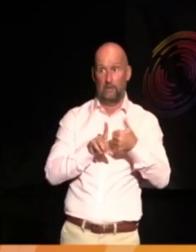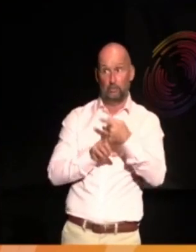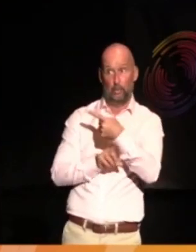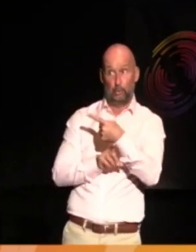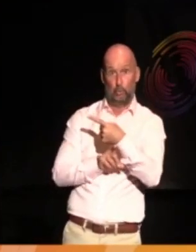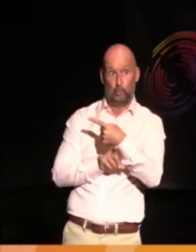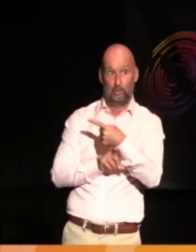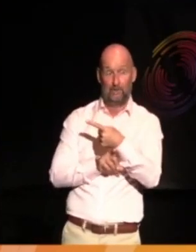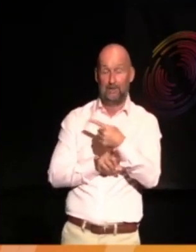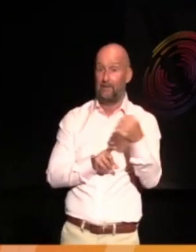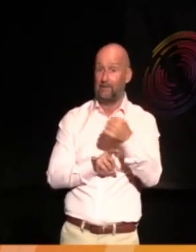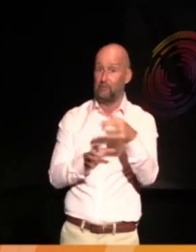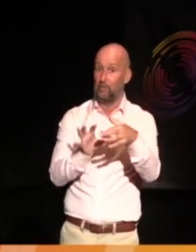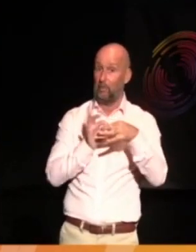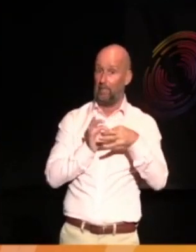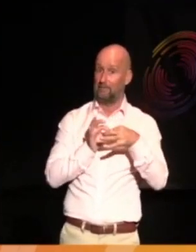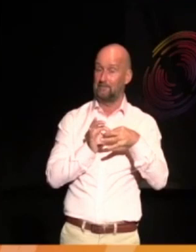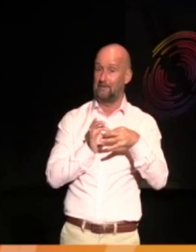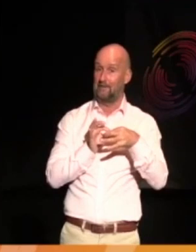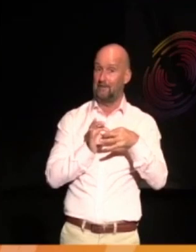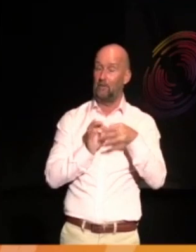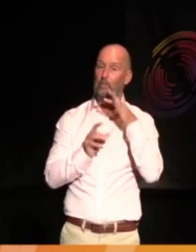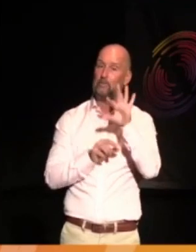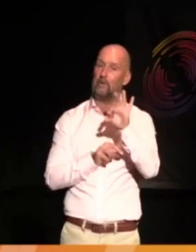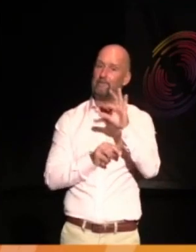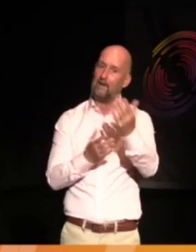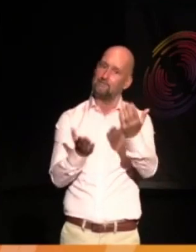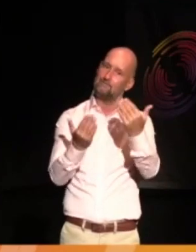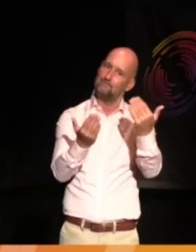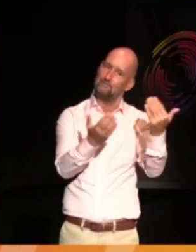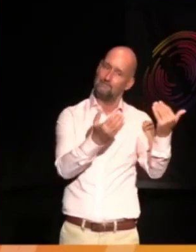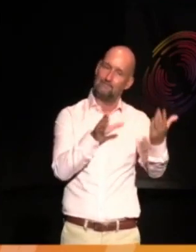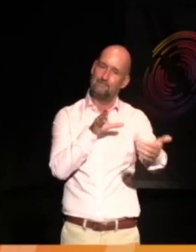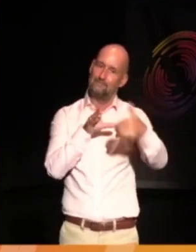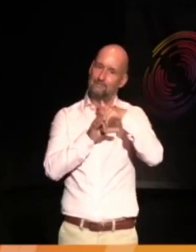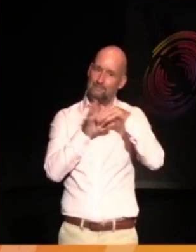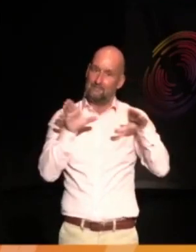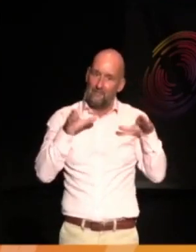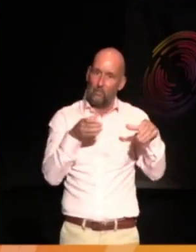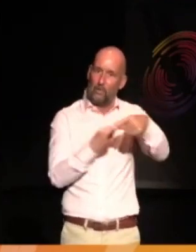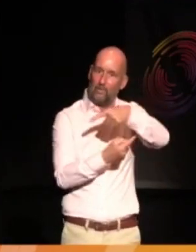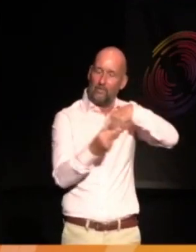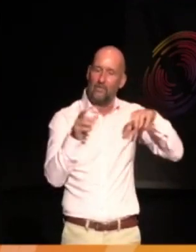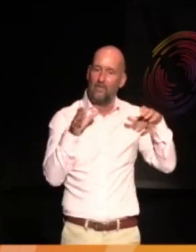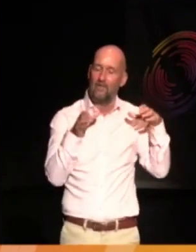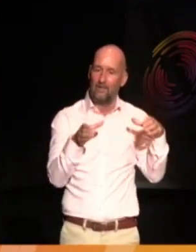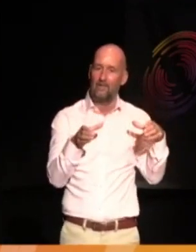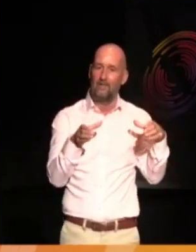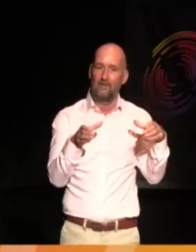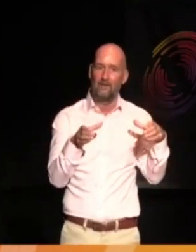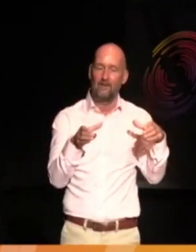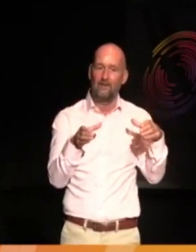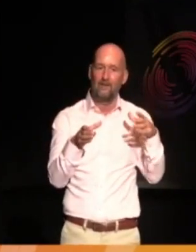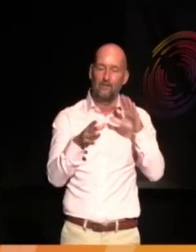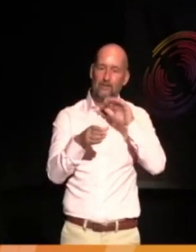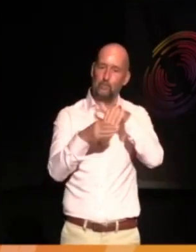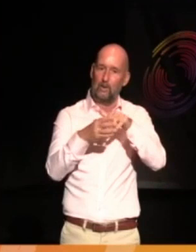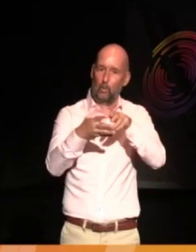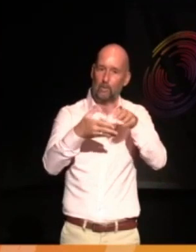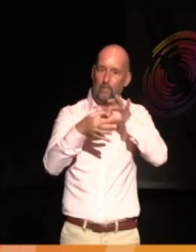at least they would be more with us if we invited them, if we had a language that included